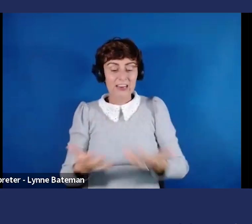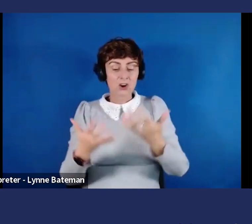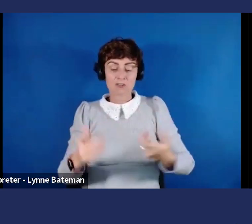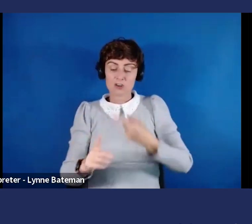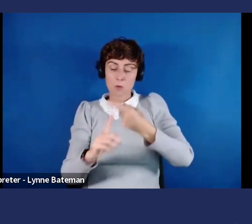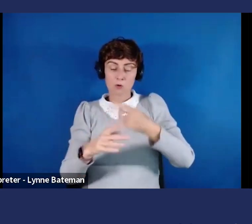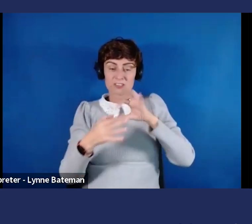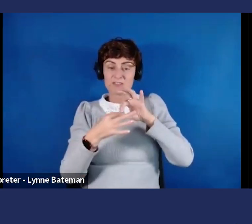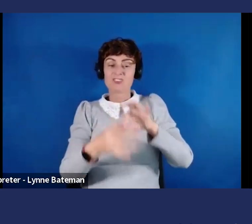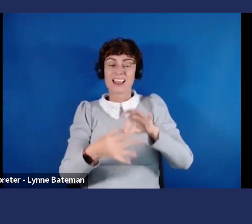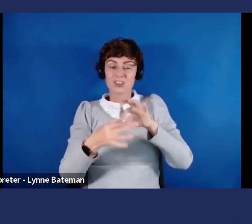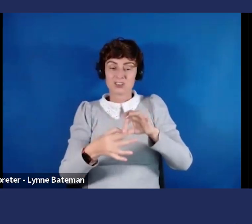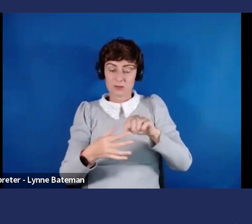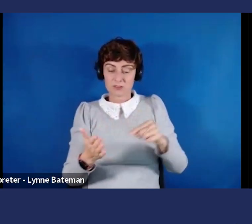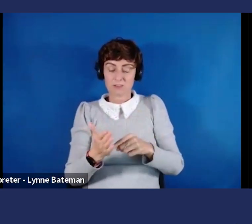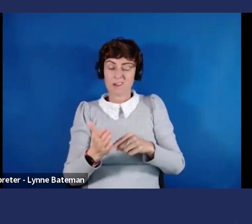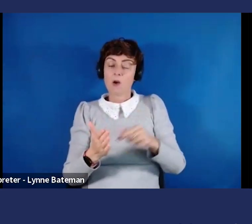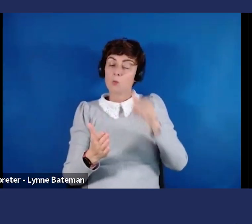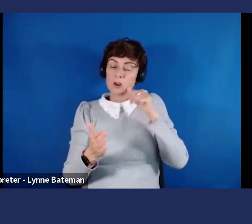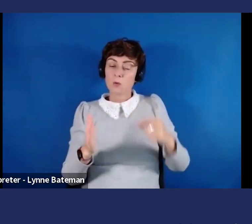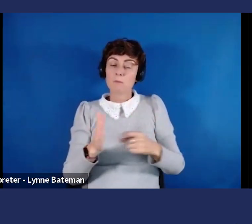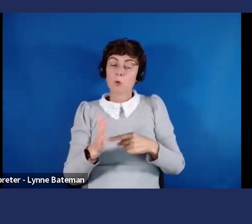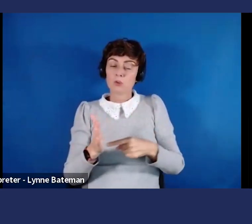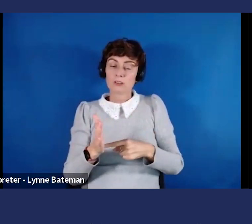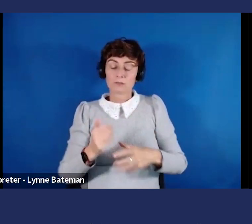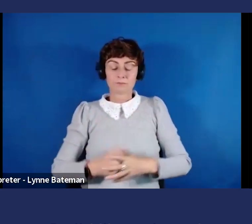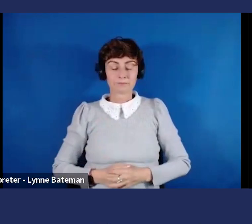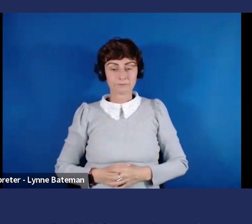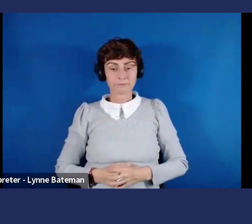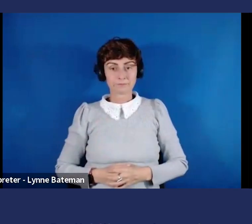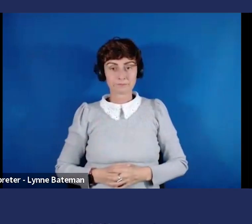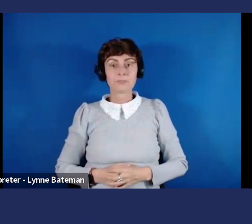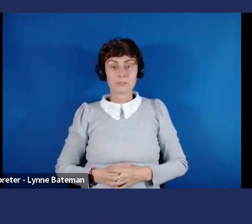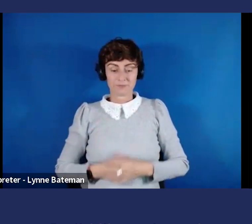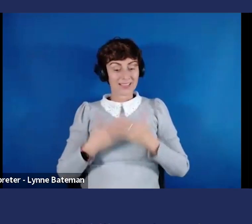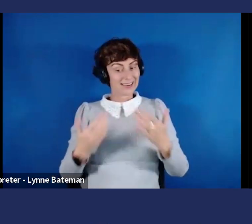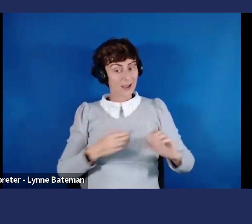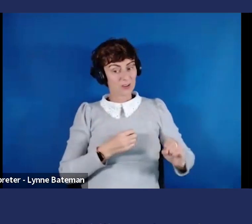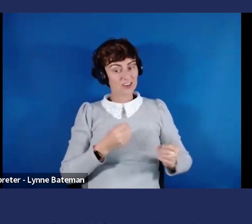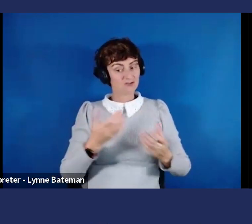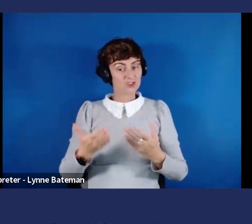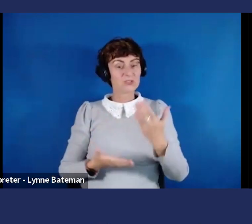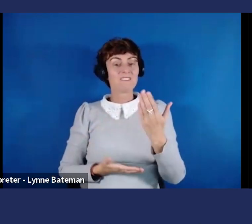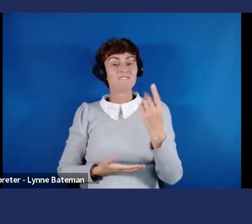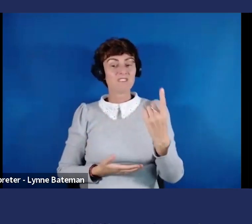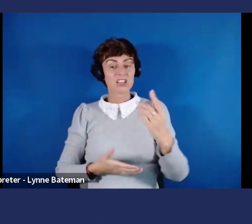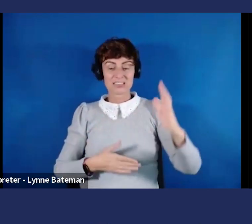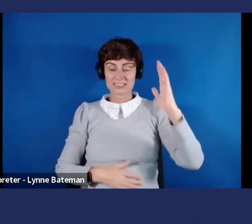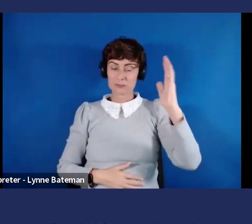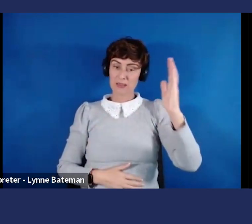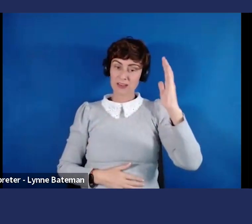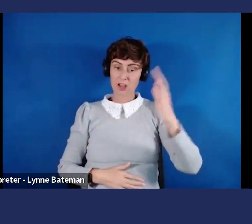that we know are so instrumental in healing the effects of trauma. So I'd like to introduce our first speaker, who is Dr.